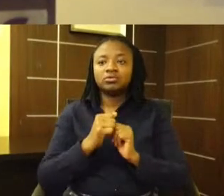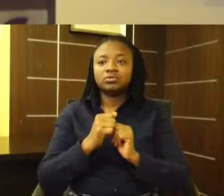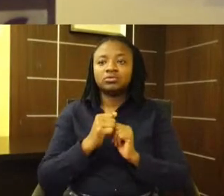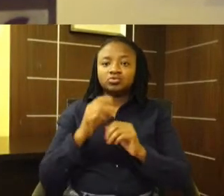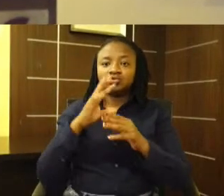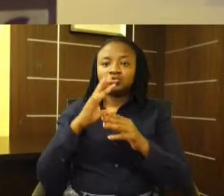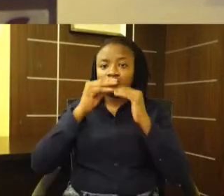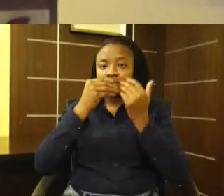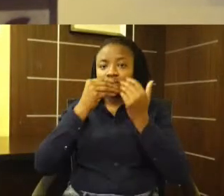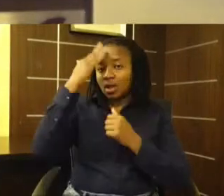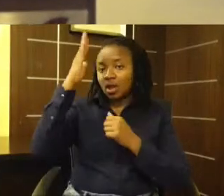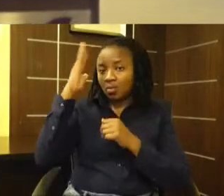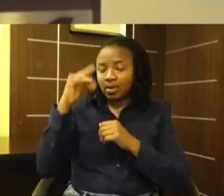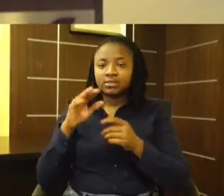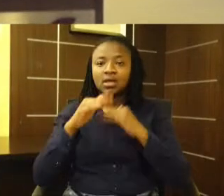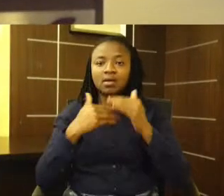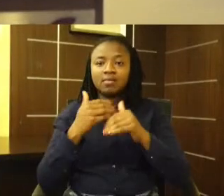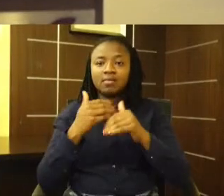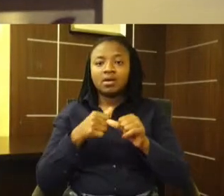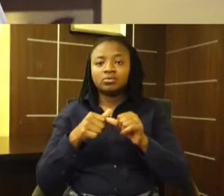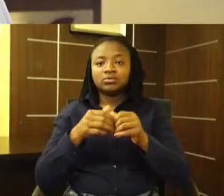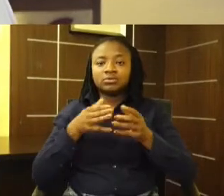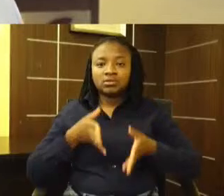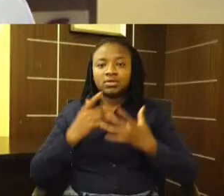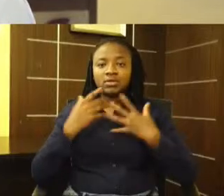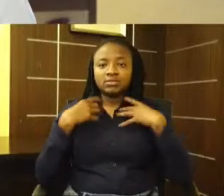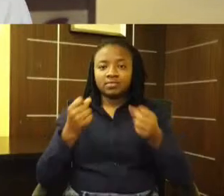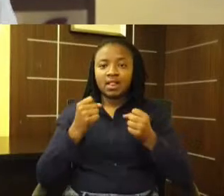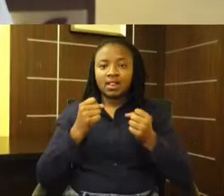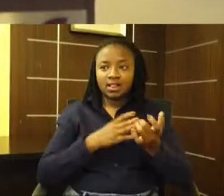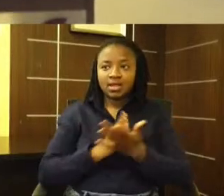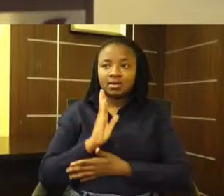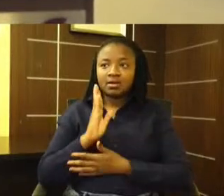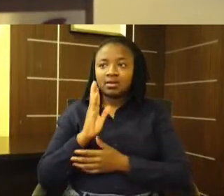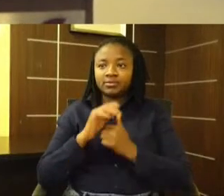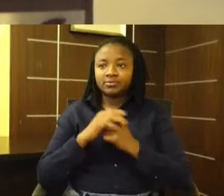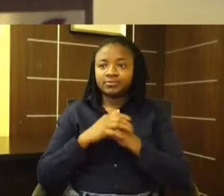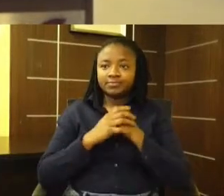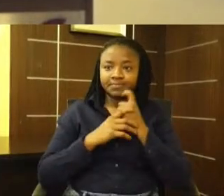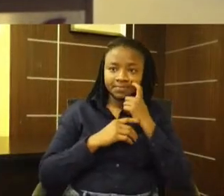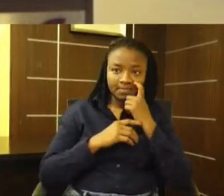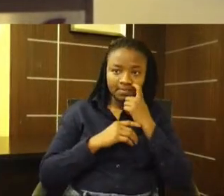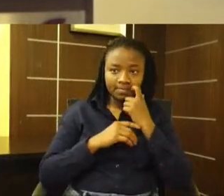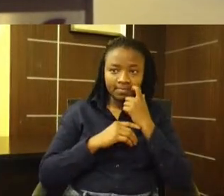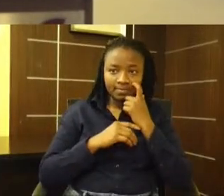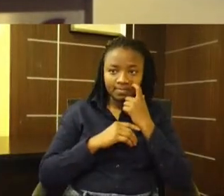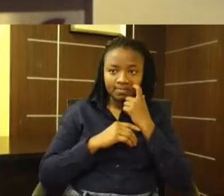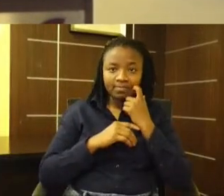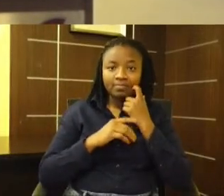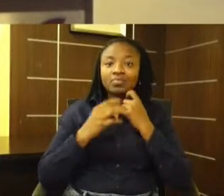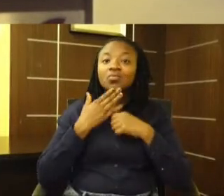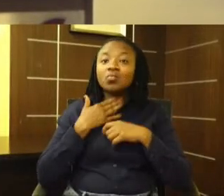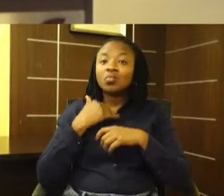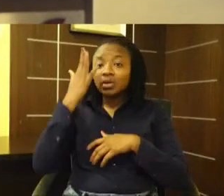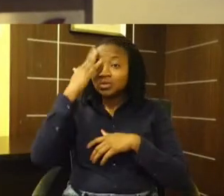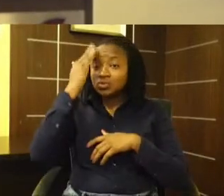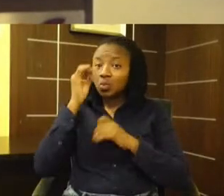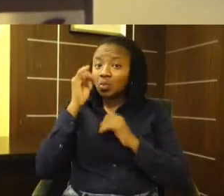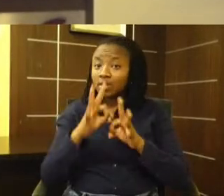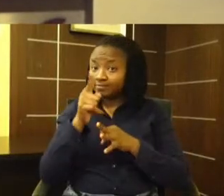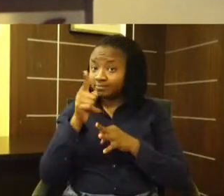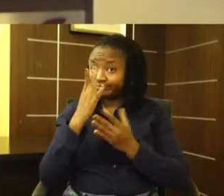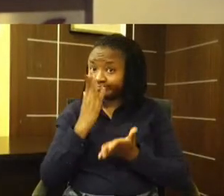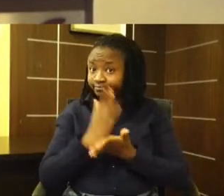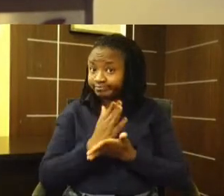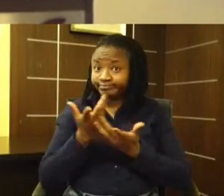awareness of reproductive health and rights. So we need to know whether we have